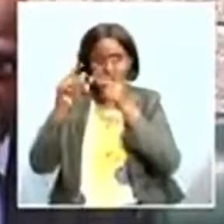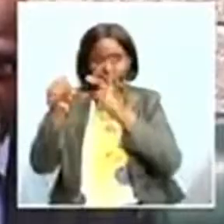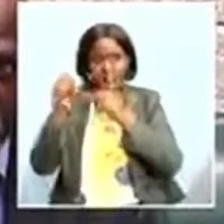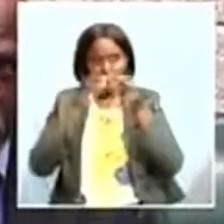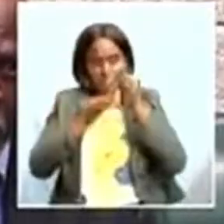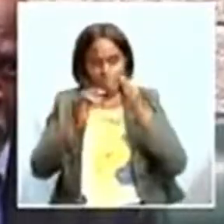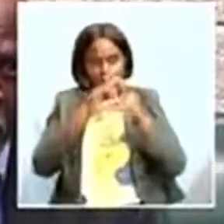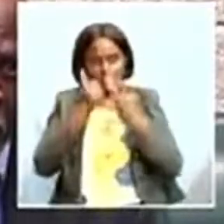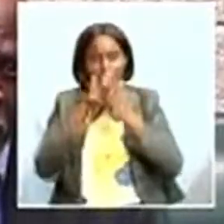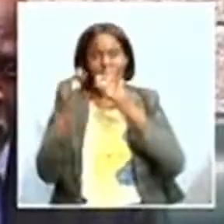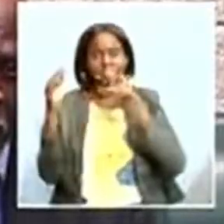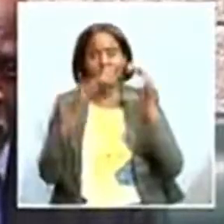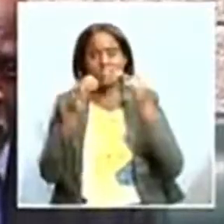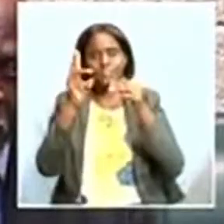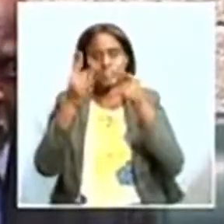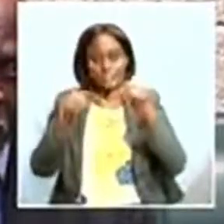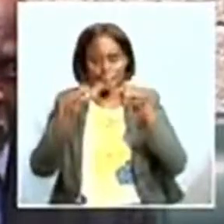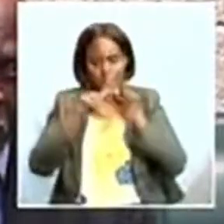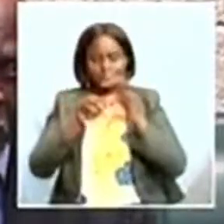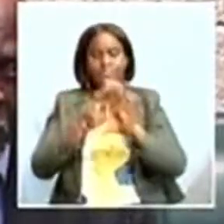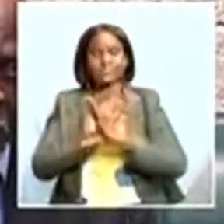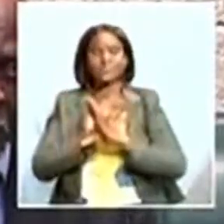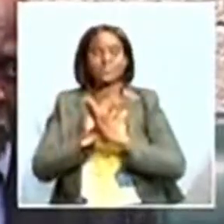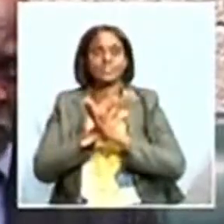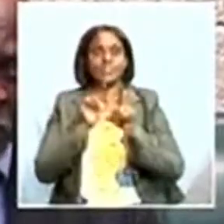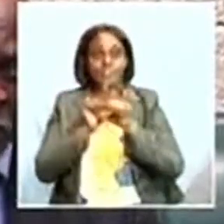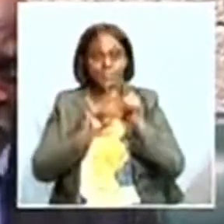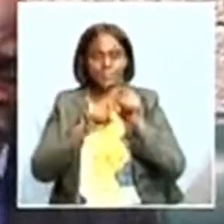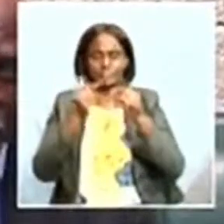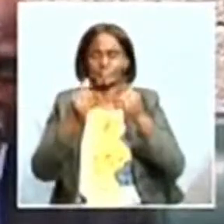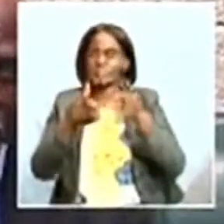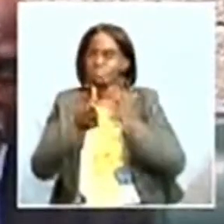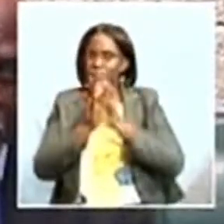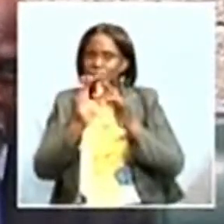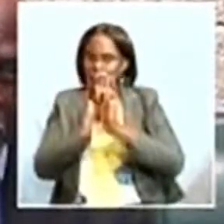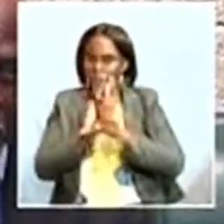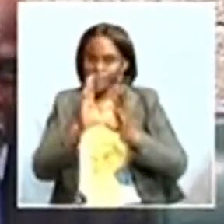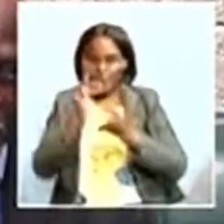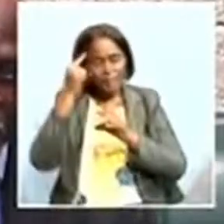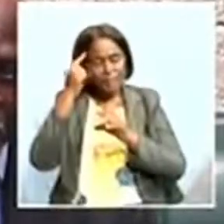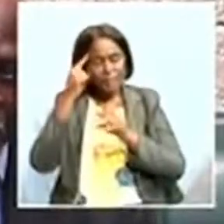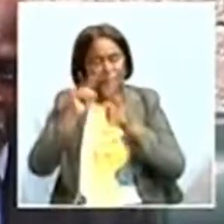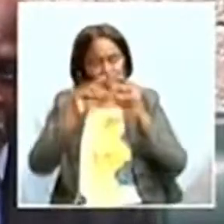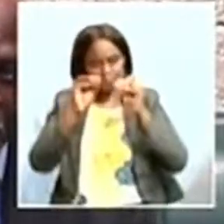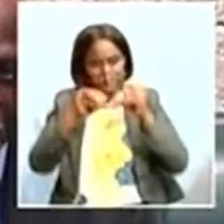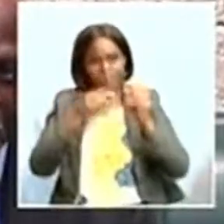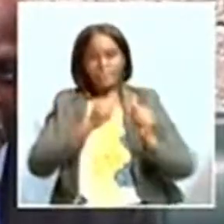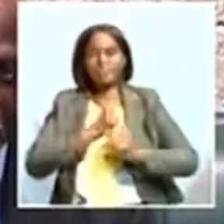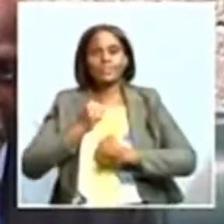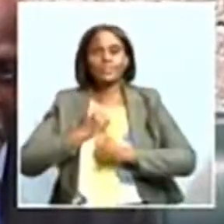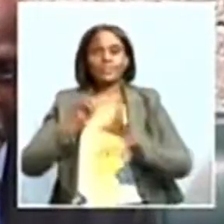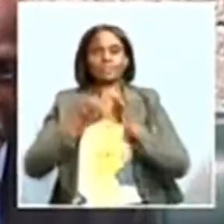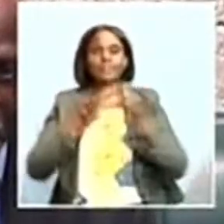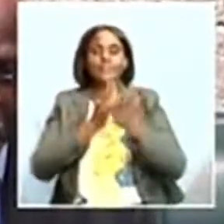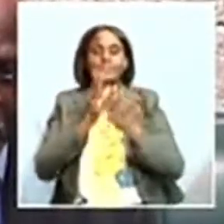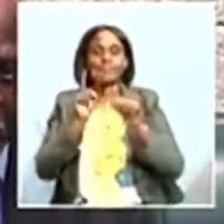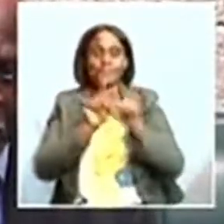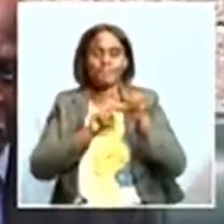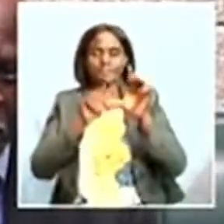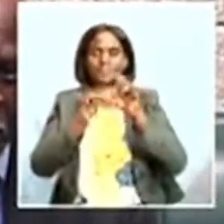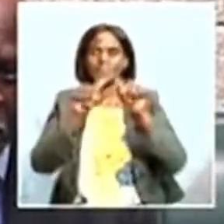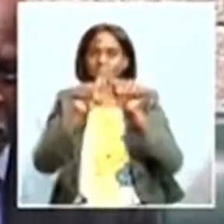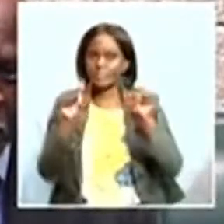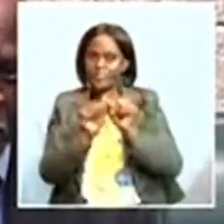that war is coming to Zambia, and calling Zambian government to put the army in order in